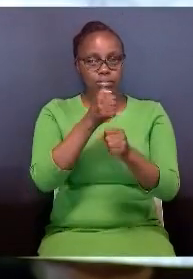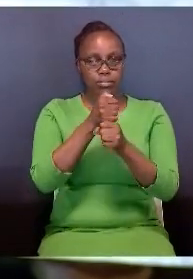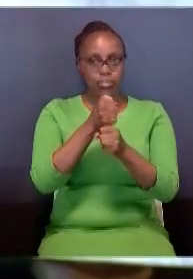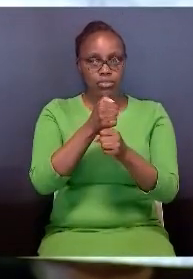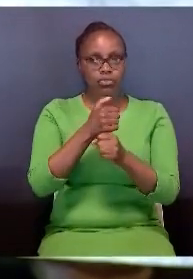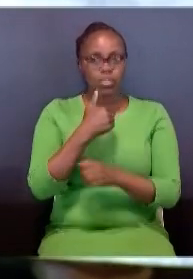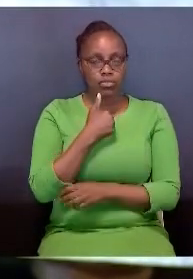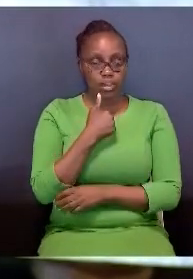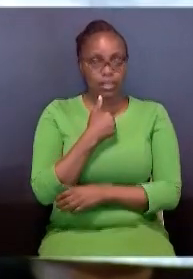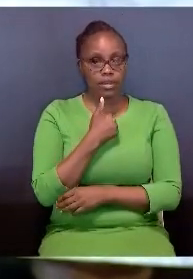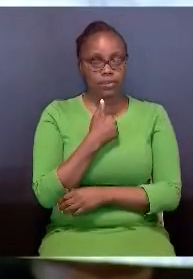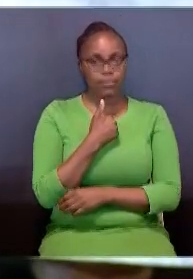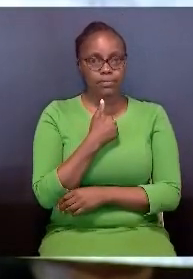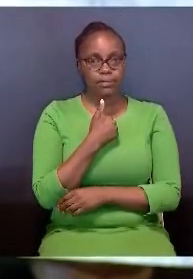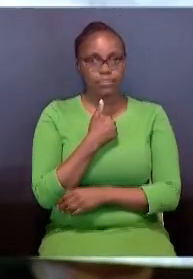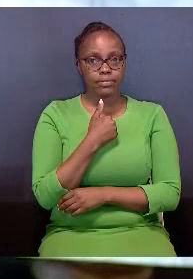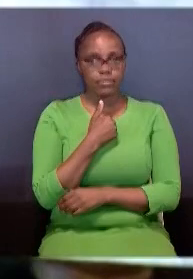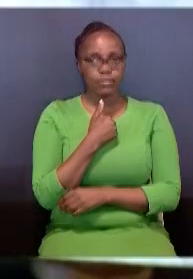Namibia,